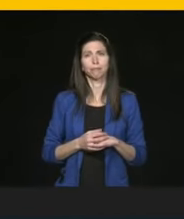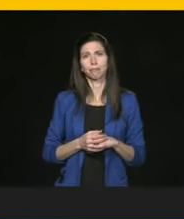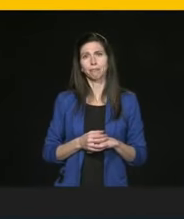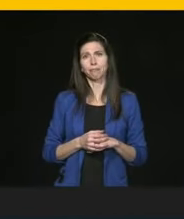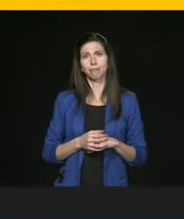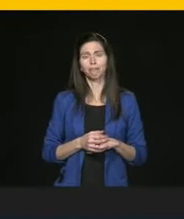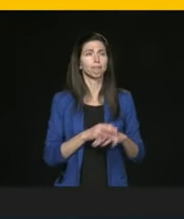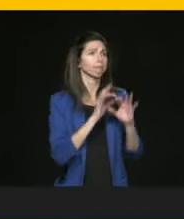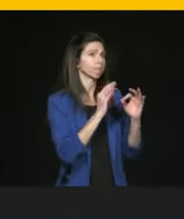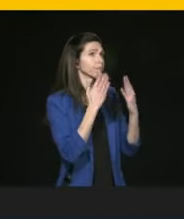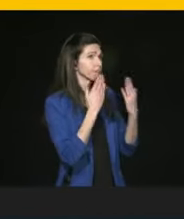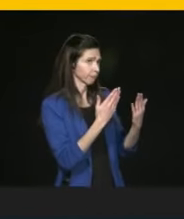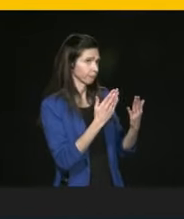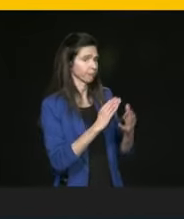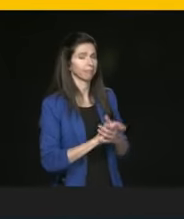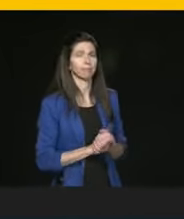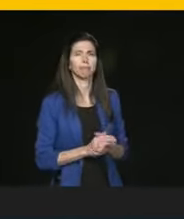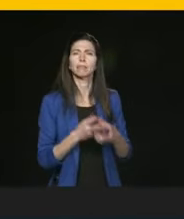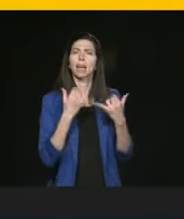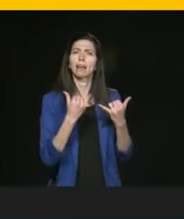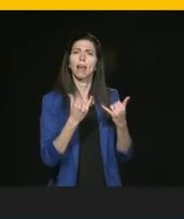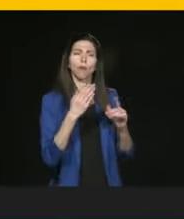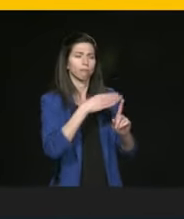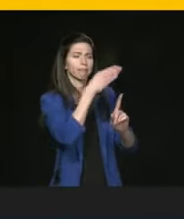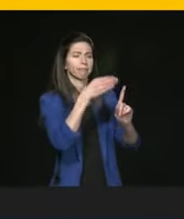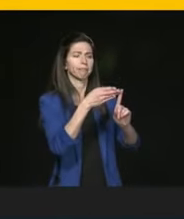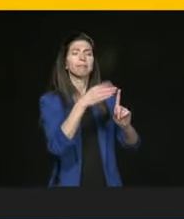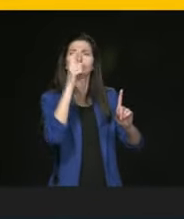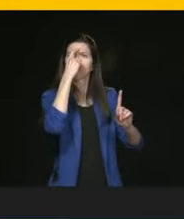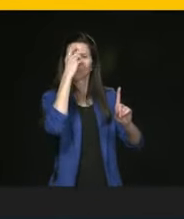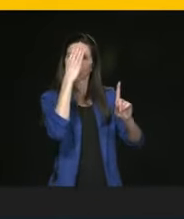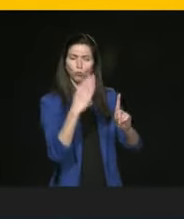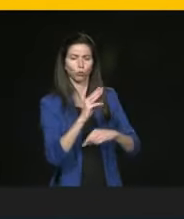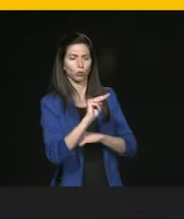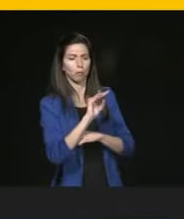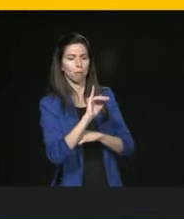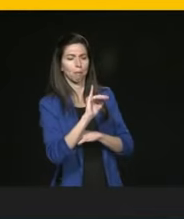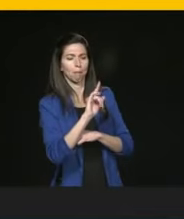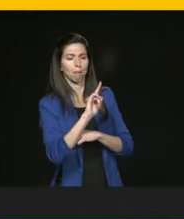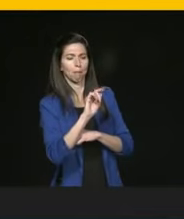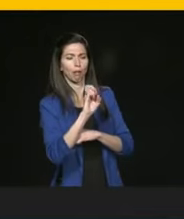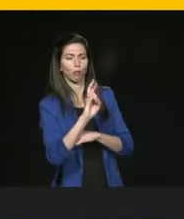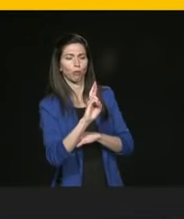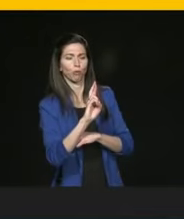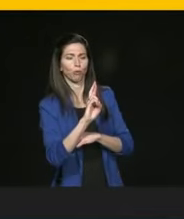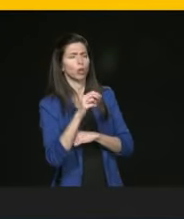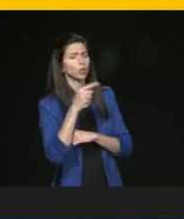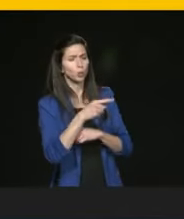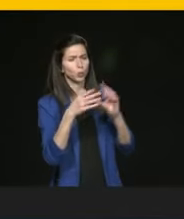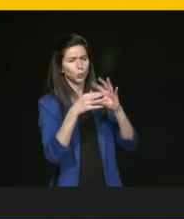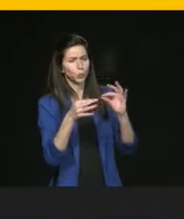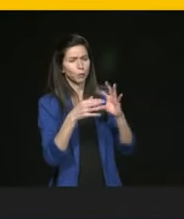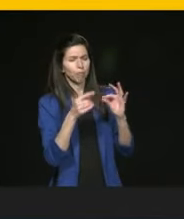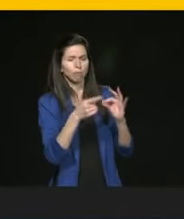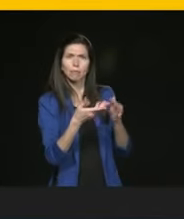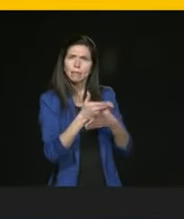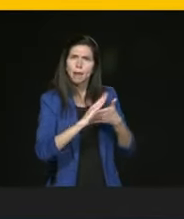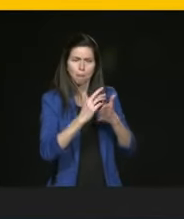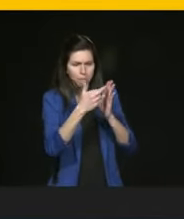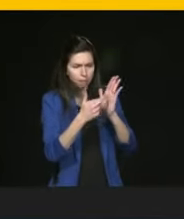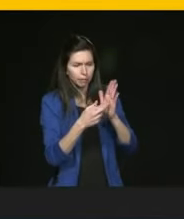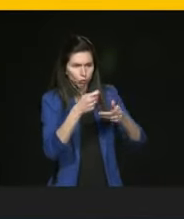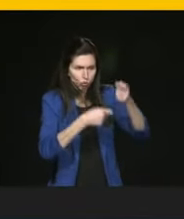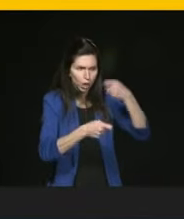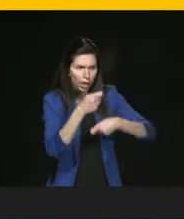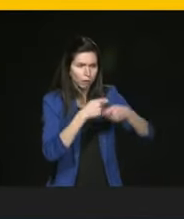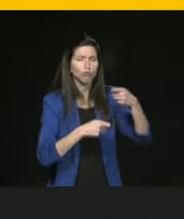Miller, you mentioned the regulatory changes that you made with regards to First Nations elections, allowing your leaders